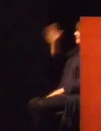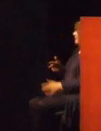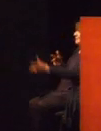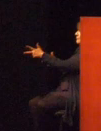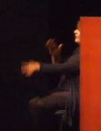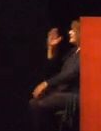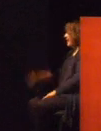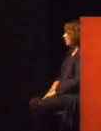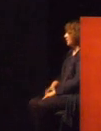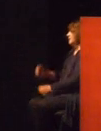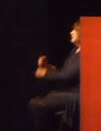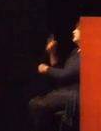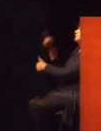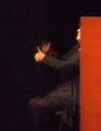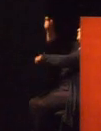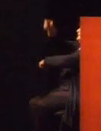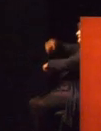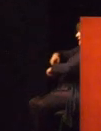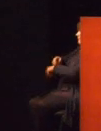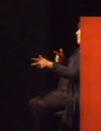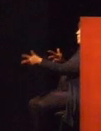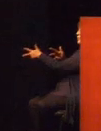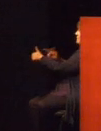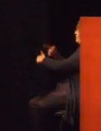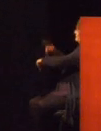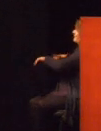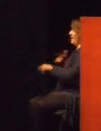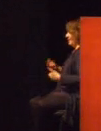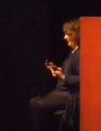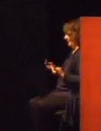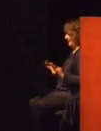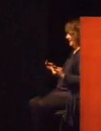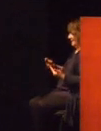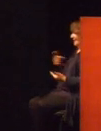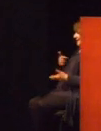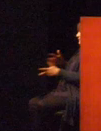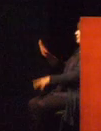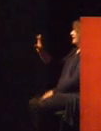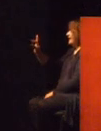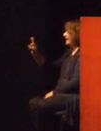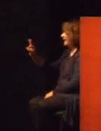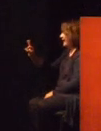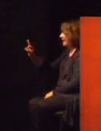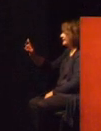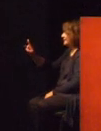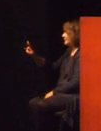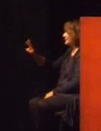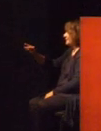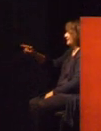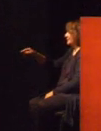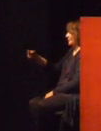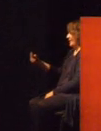over. So last year I got pulled over for the first time ever. I was driving 92 miles an hour